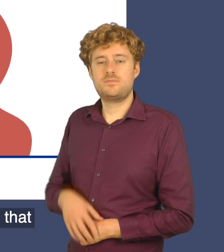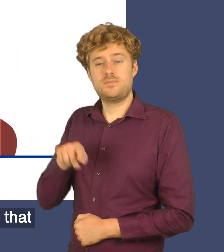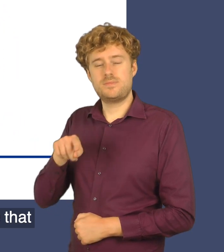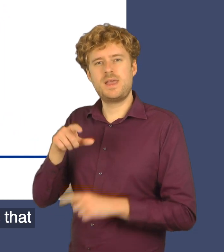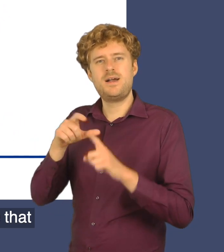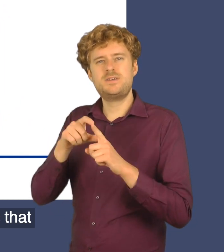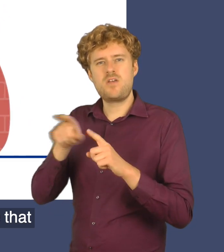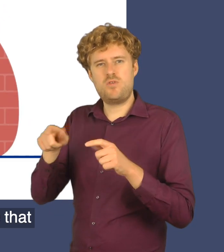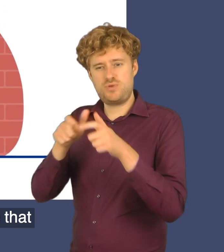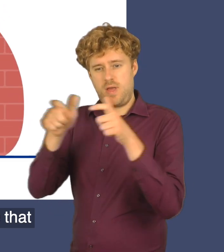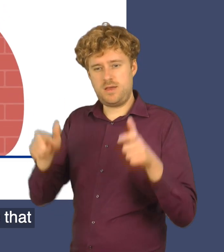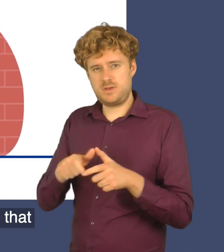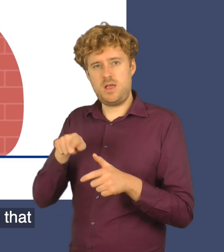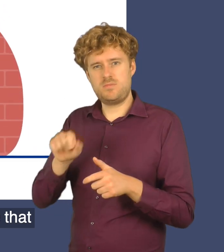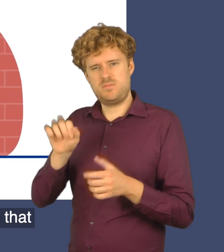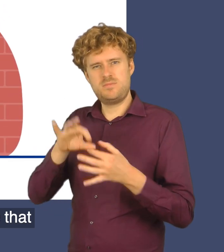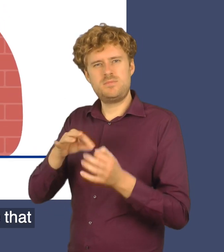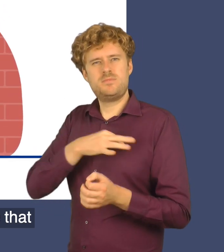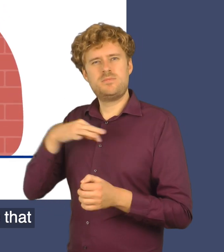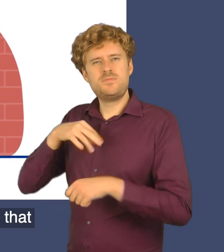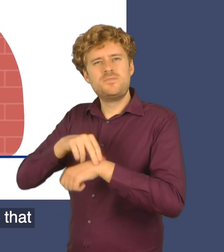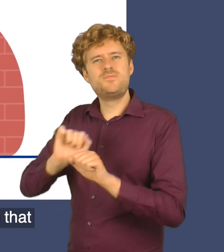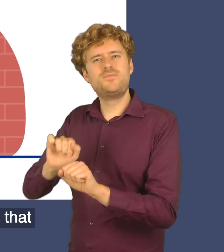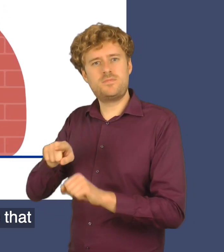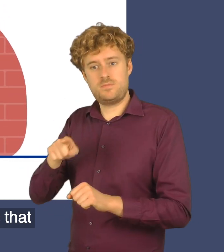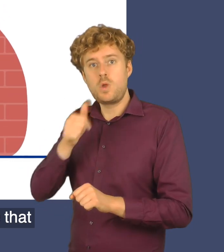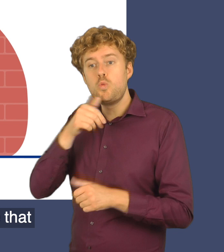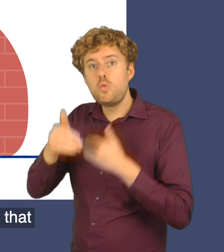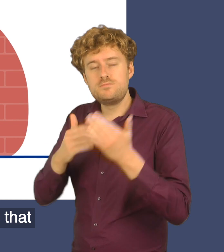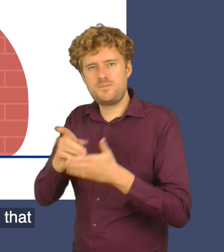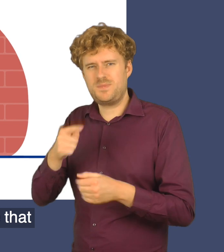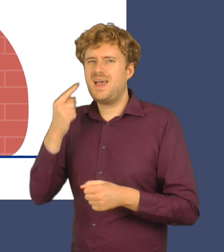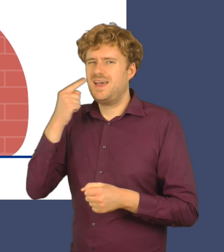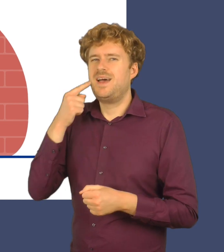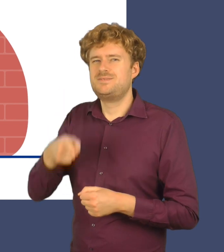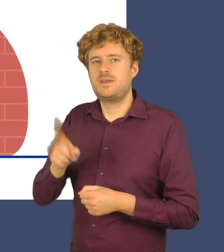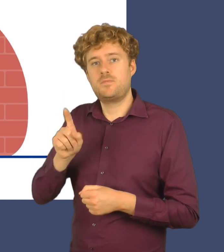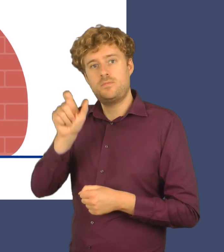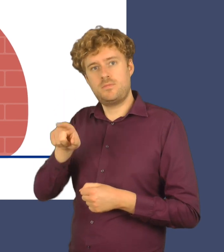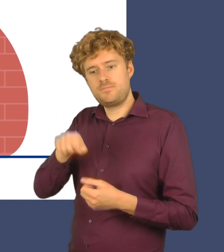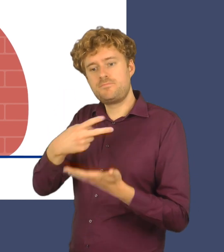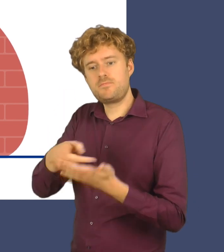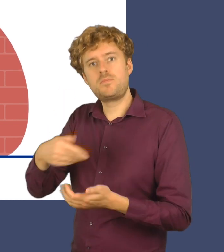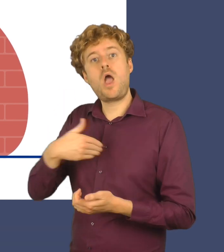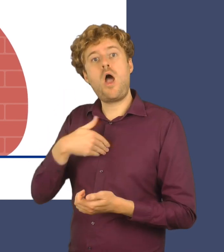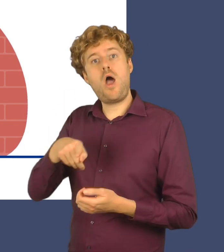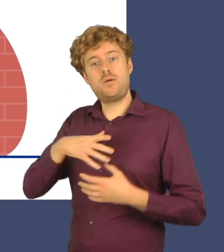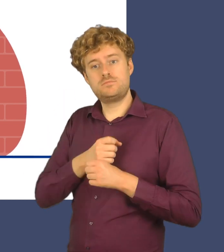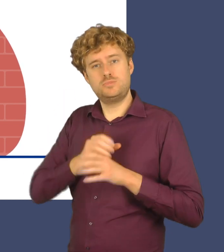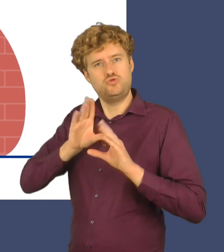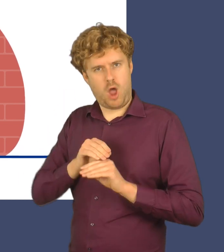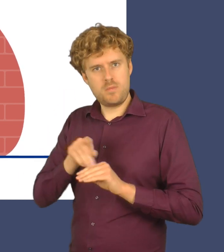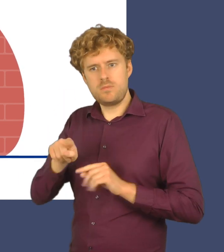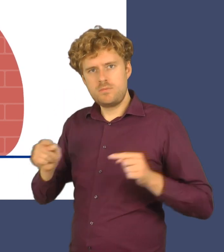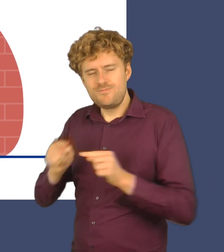A defibrillator is an easy-to-use medical machine that gives an electrical shock to a heart when it has stopped beating. Using